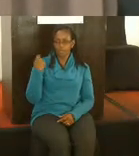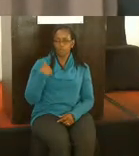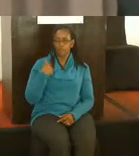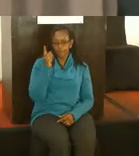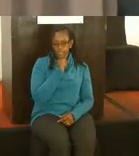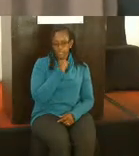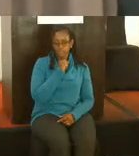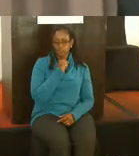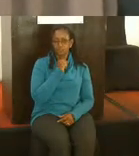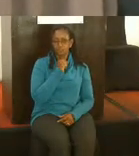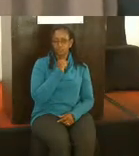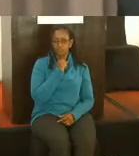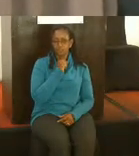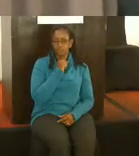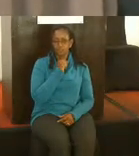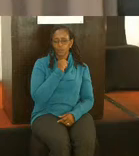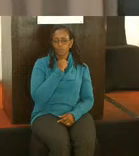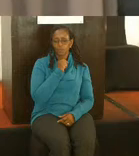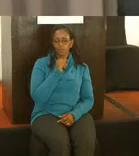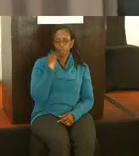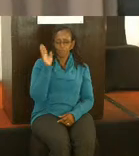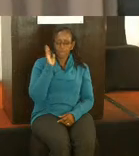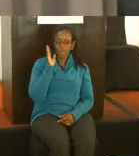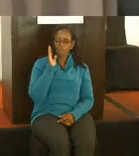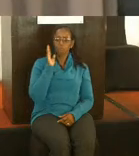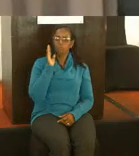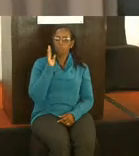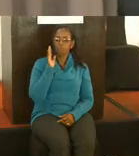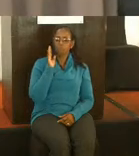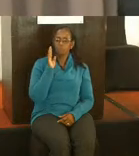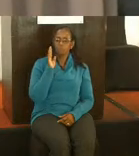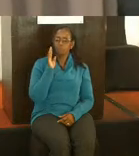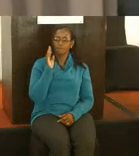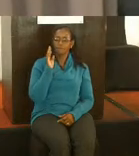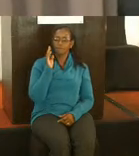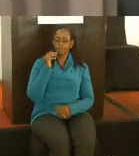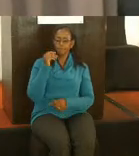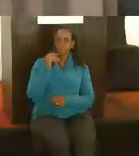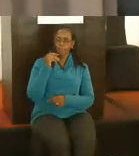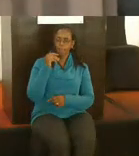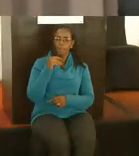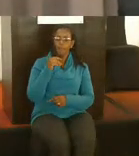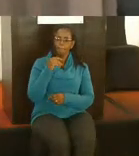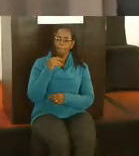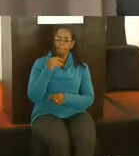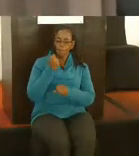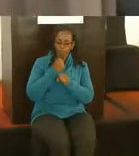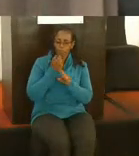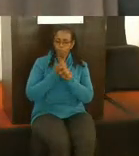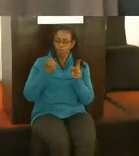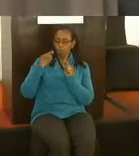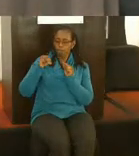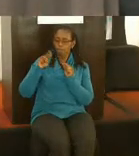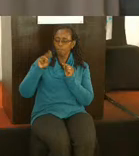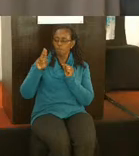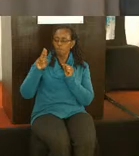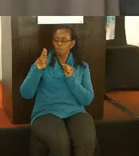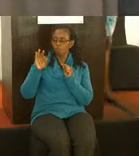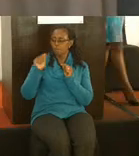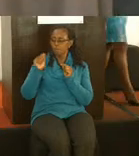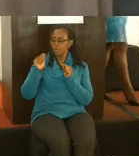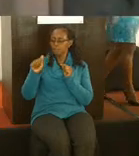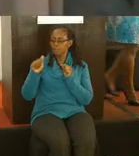a performance from Mufasa the poet I think now even people who had not known who he is already know